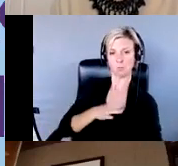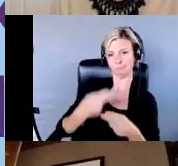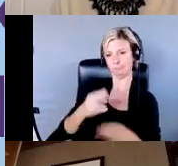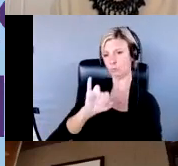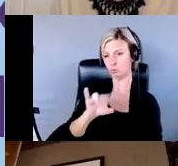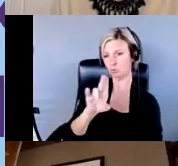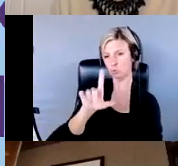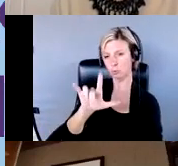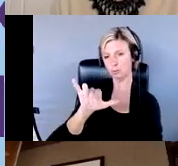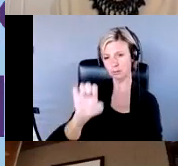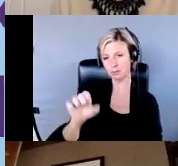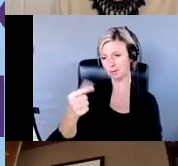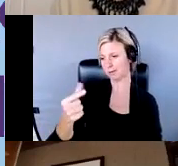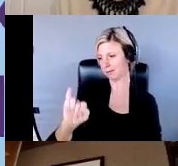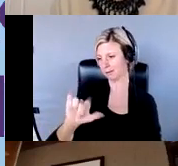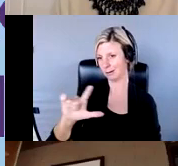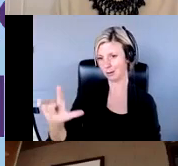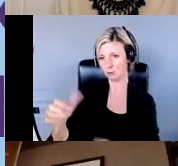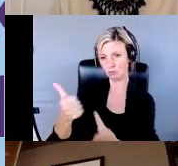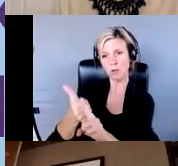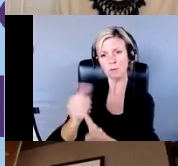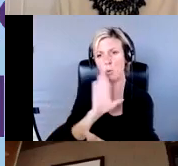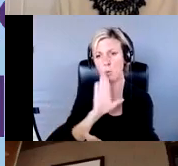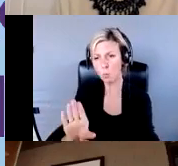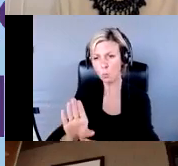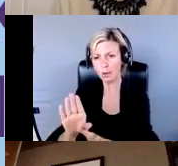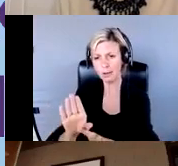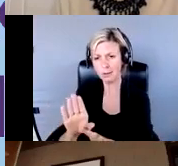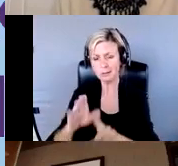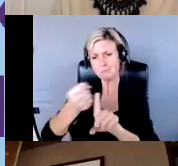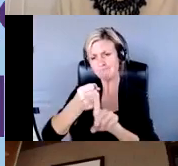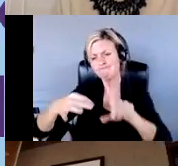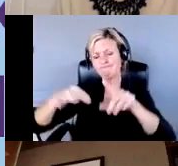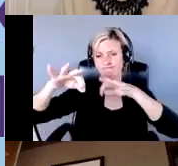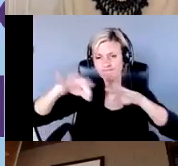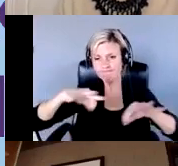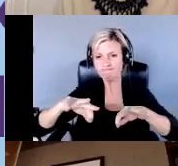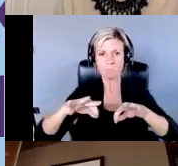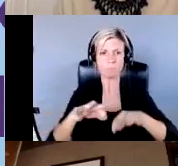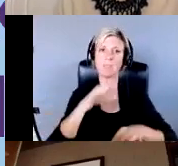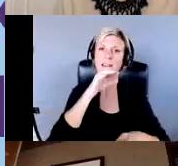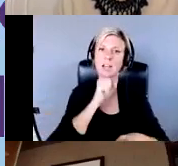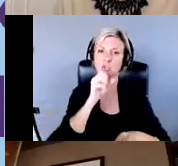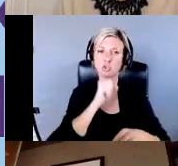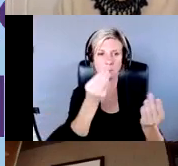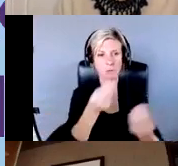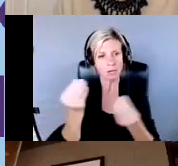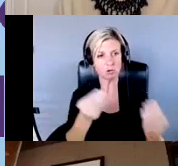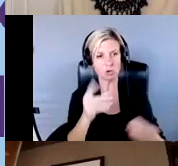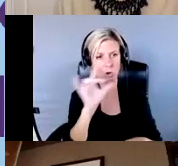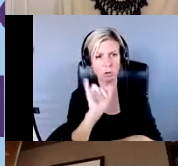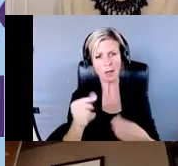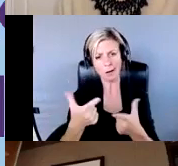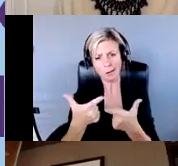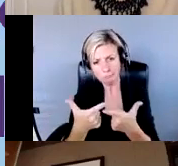hands-on, realistic look as to what elder mediation looks like. Julie Gill may have a little bit